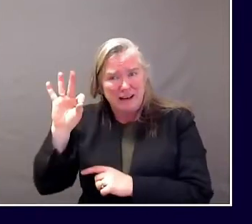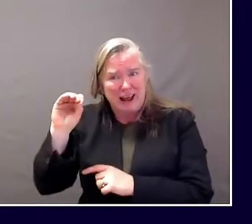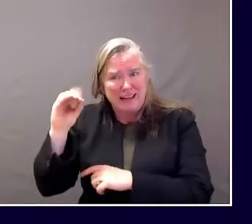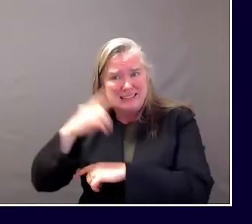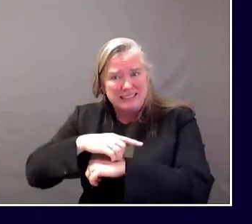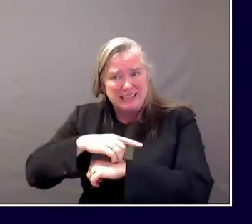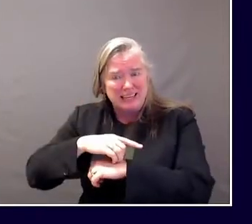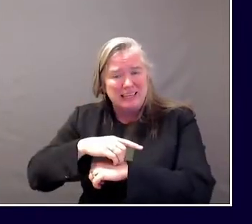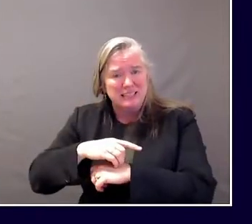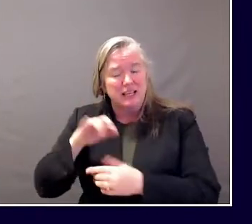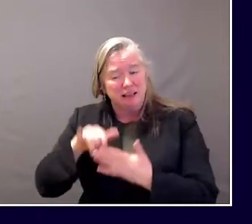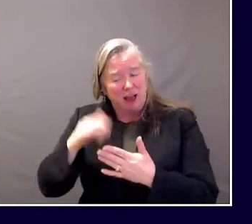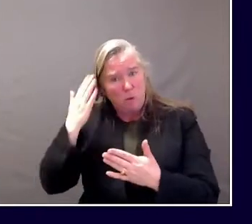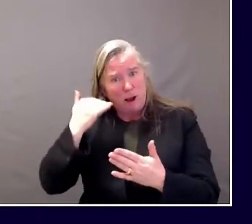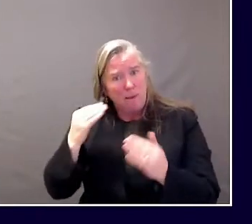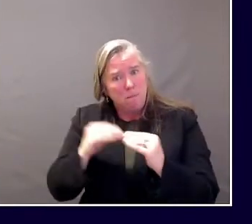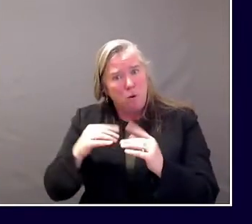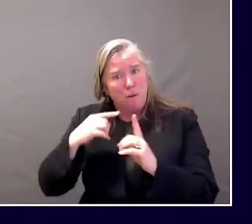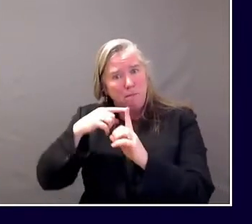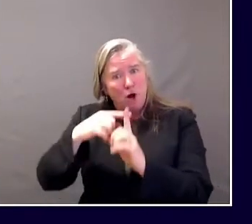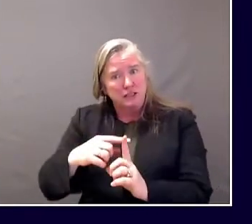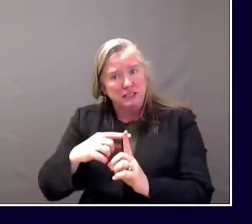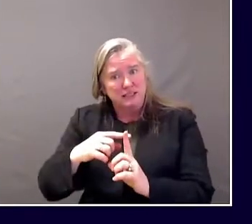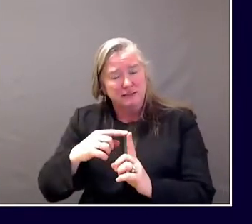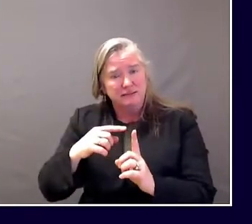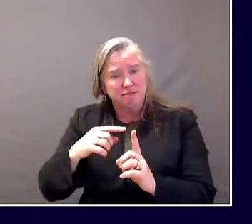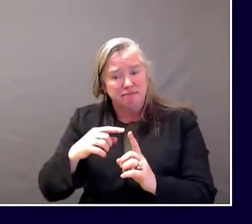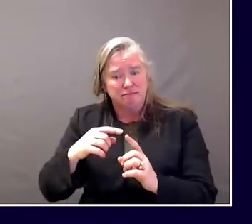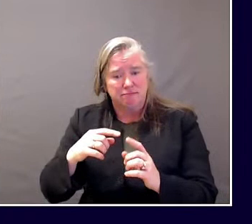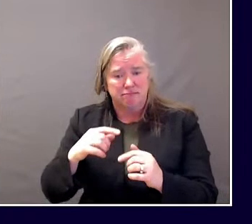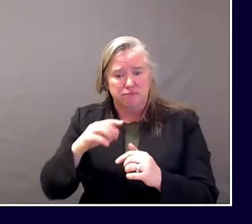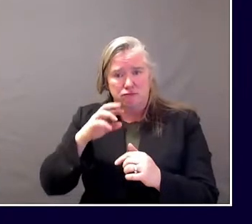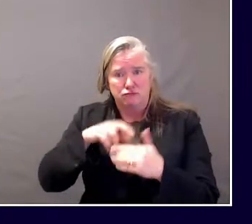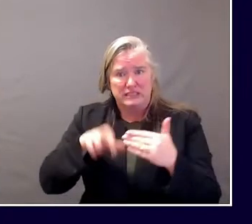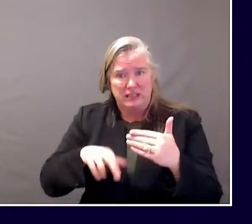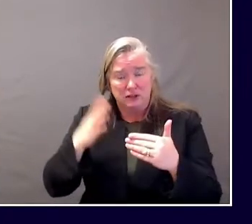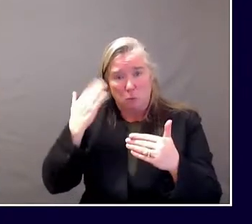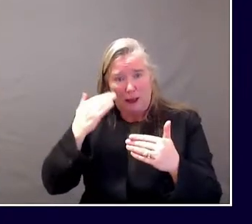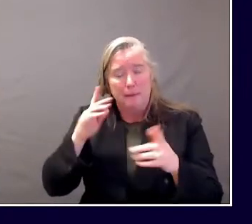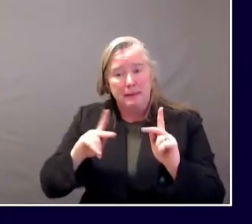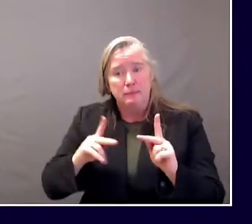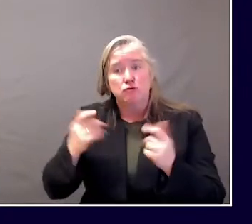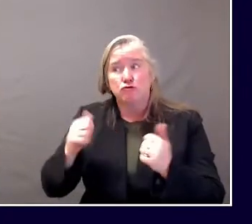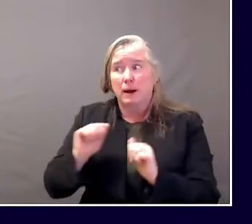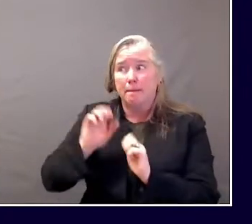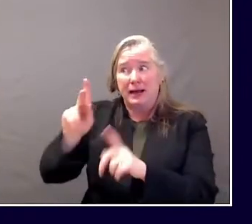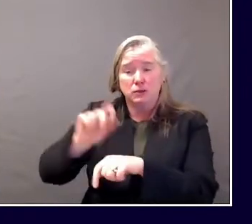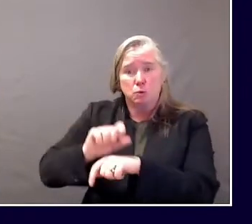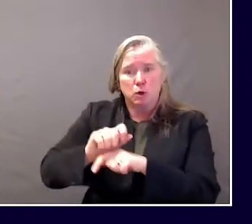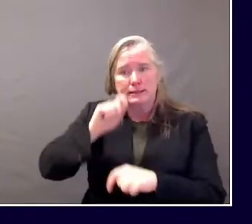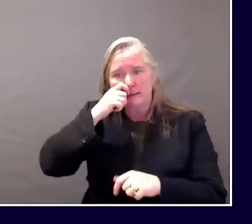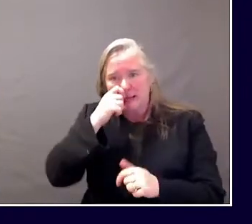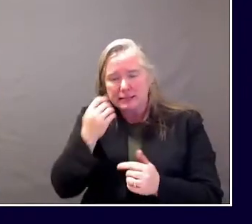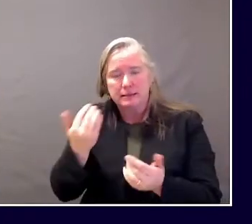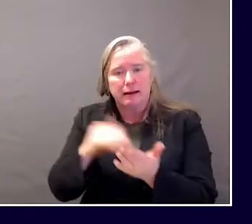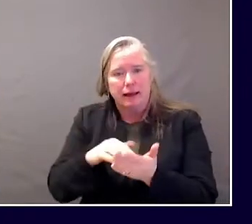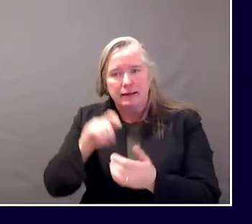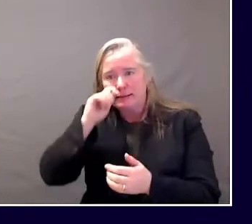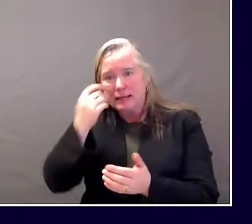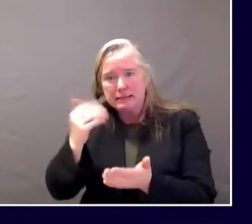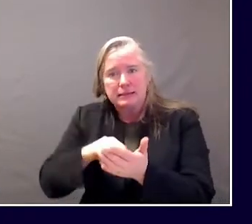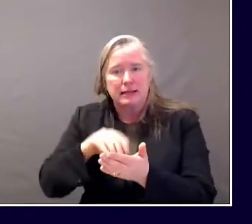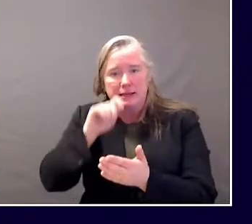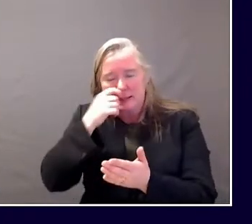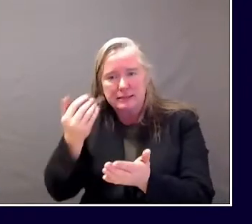there are more positive tests? People might be trying to get that negative test so they can go back to work or school or whatever it may be. So, okay, Jackie, I'm going to